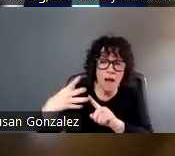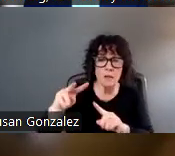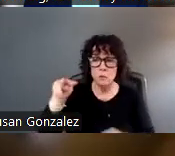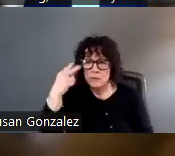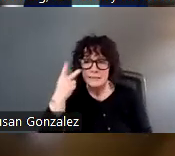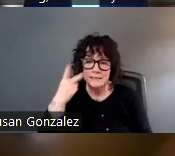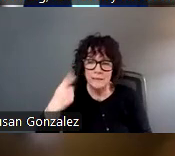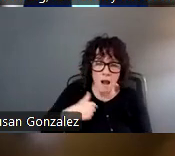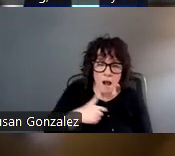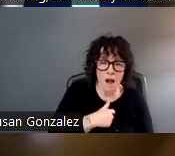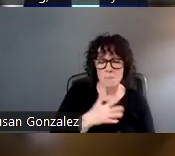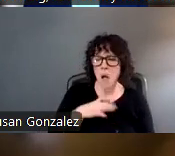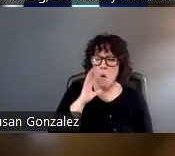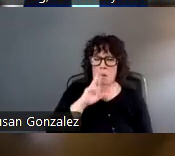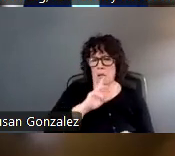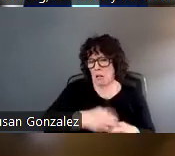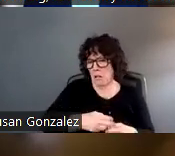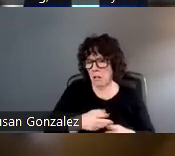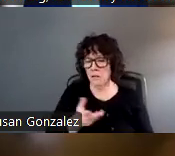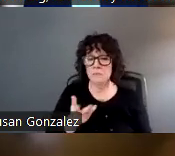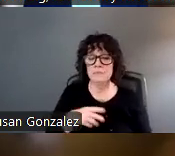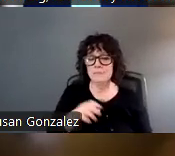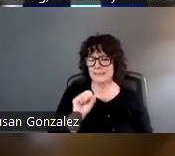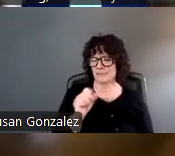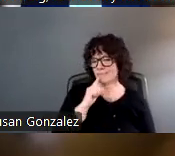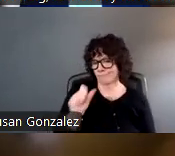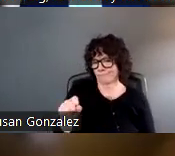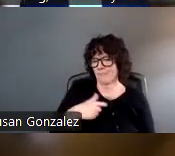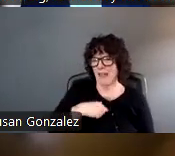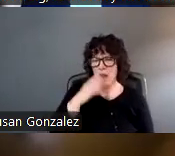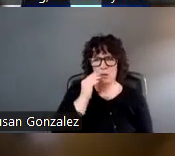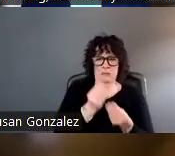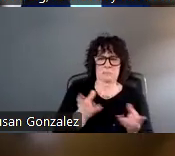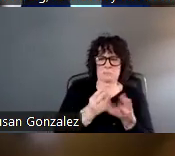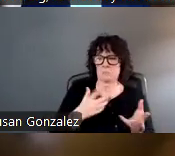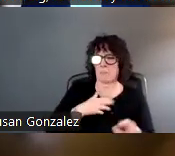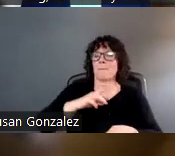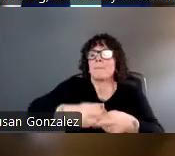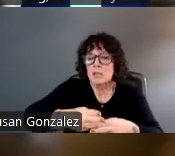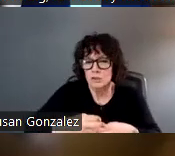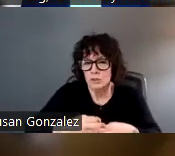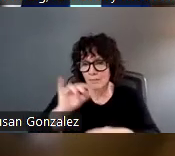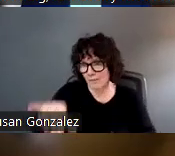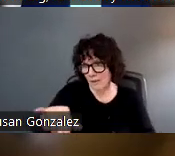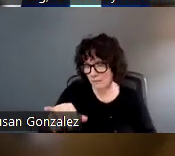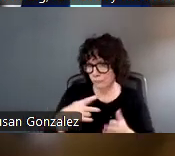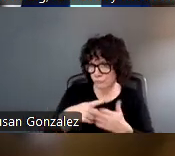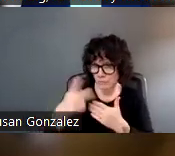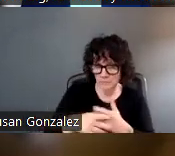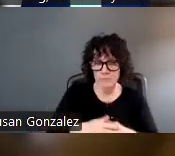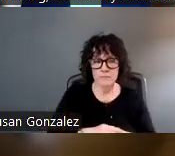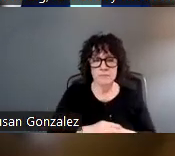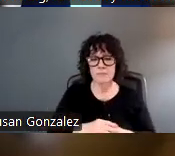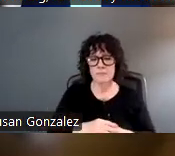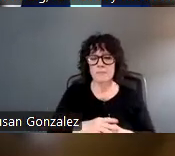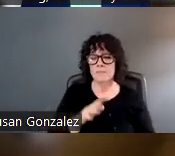So I understand that the property value will be reassessed, but also part of your property tax is